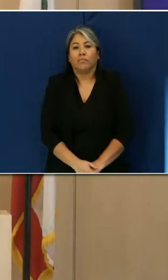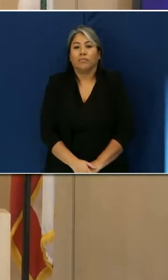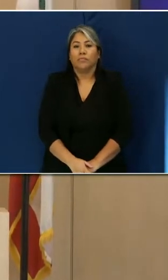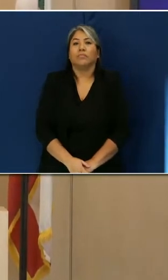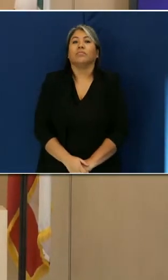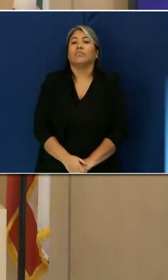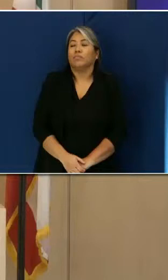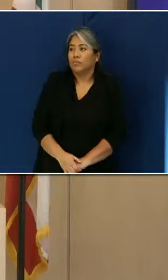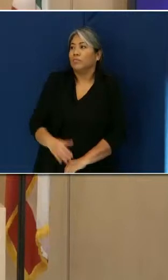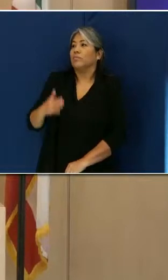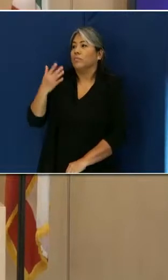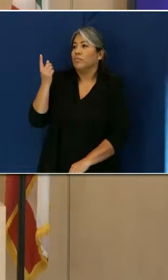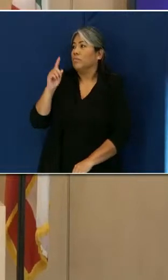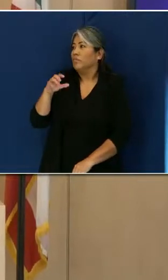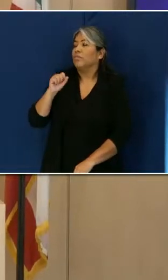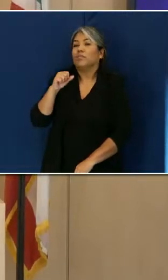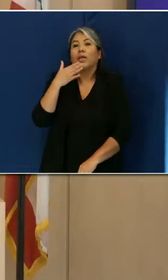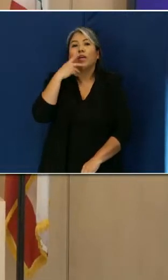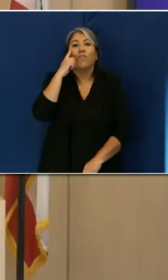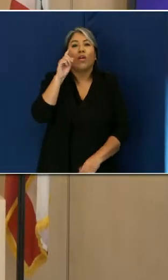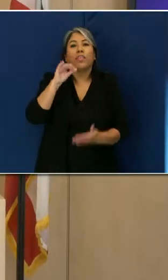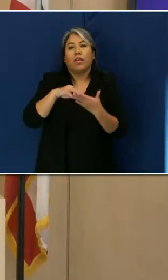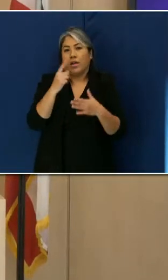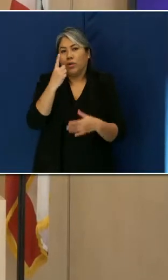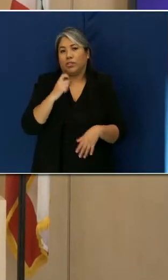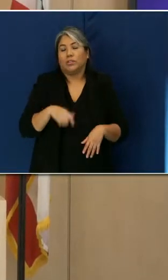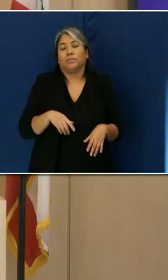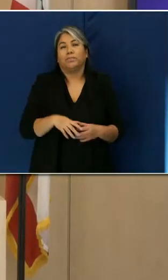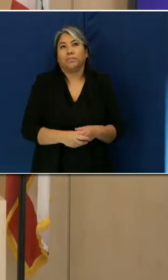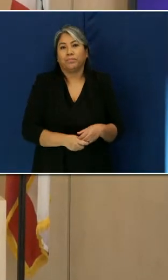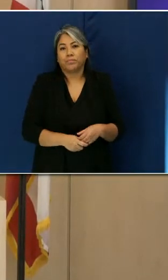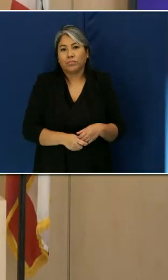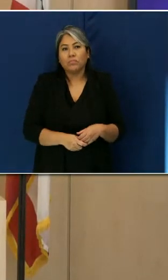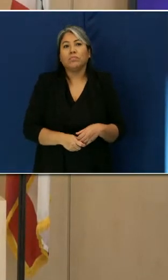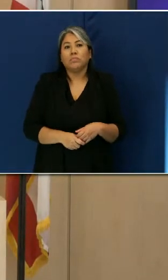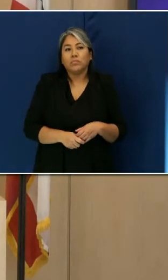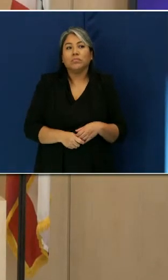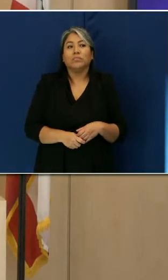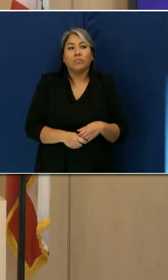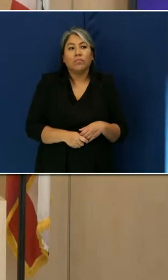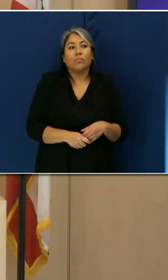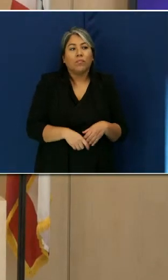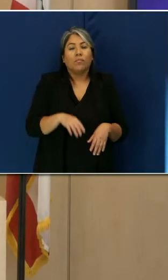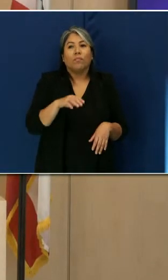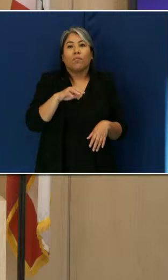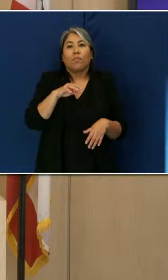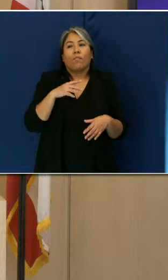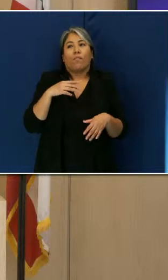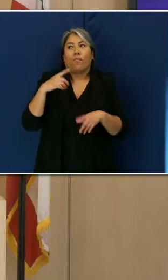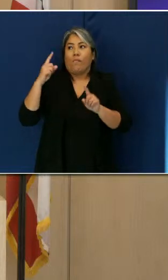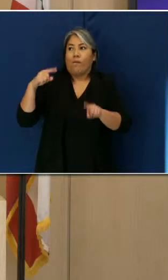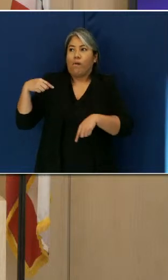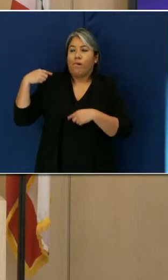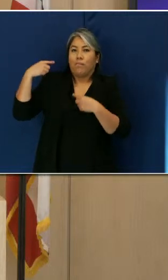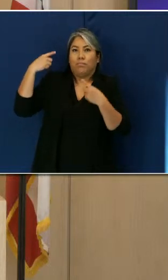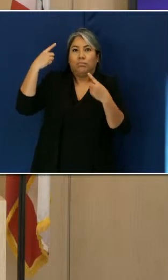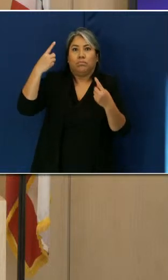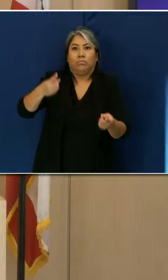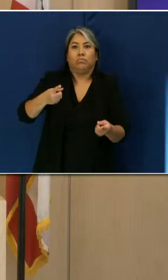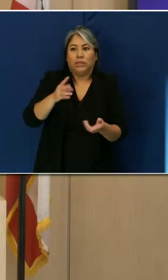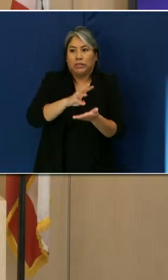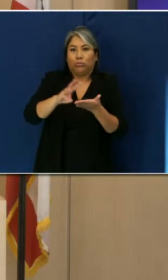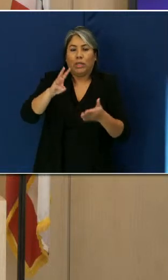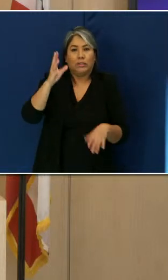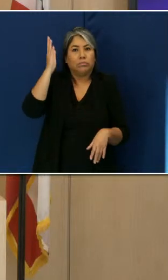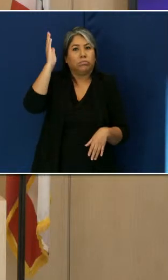Thank you for that question. As we've continued to share at all of these briefings over the past, actually 6